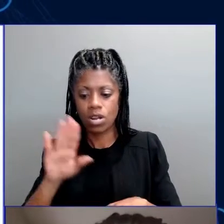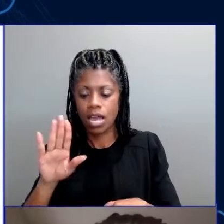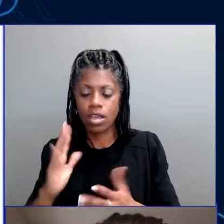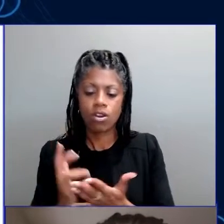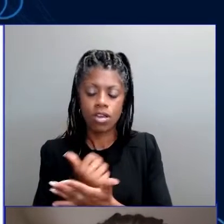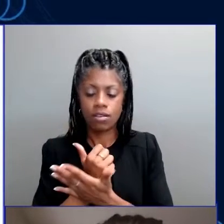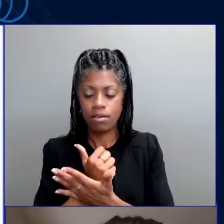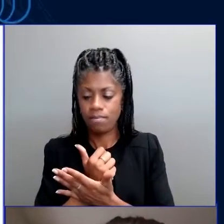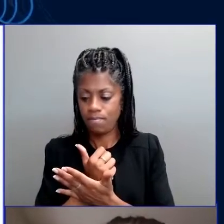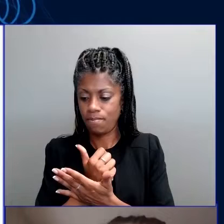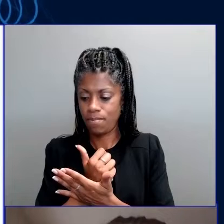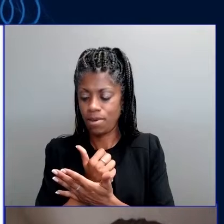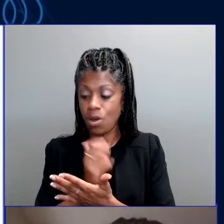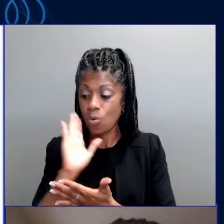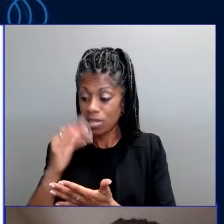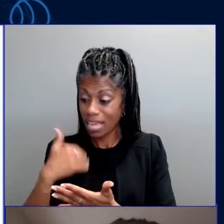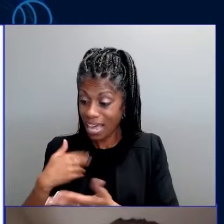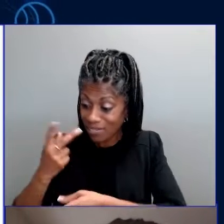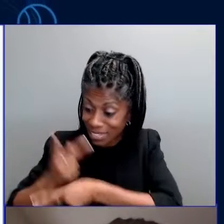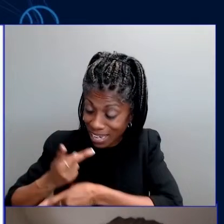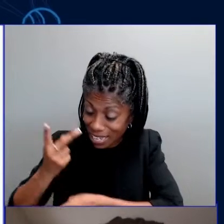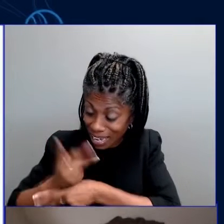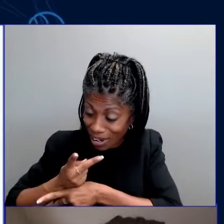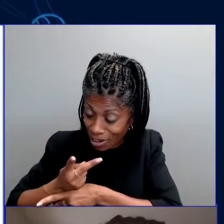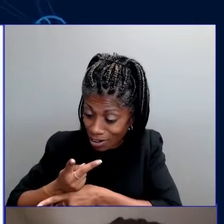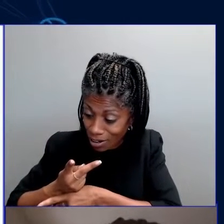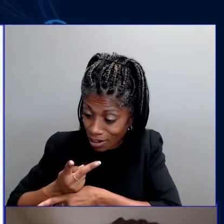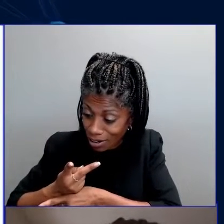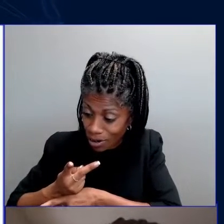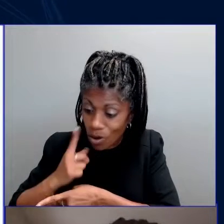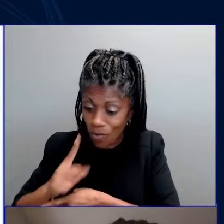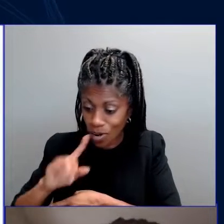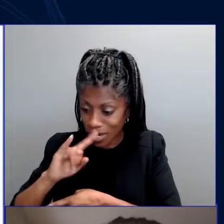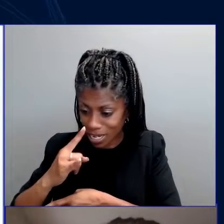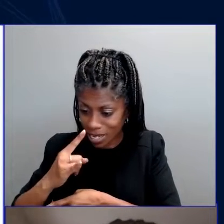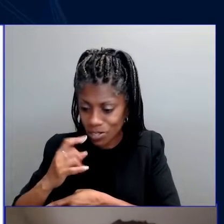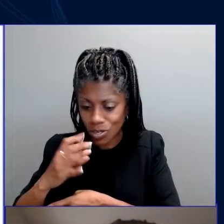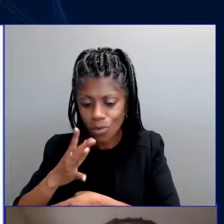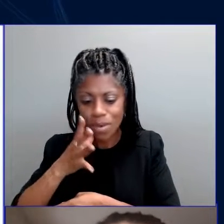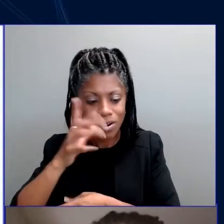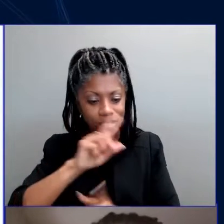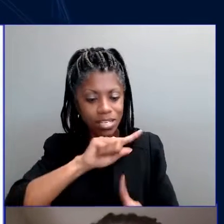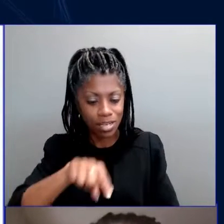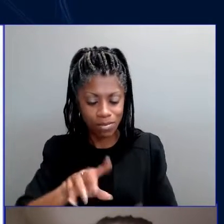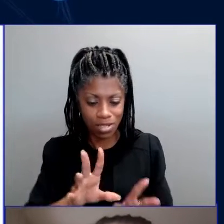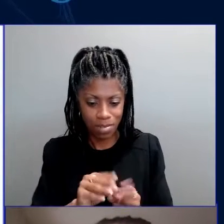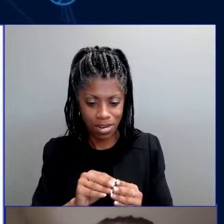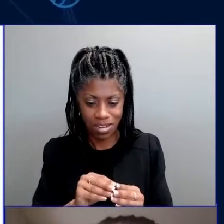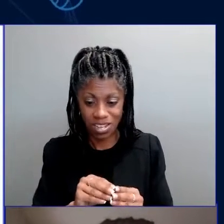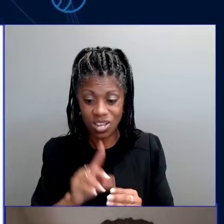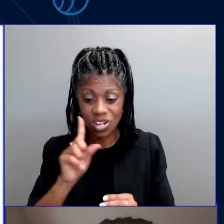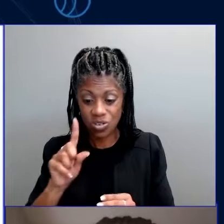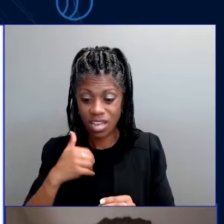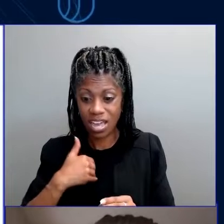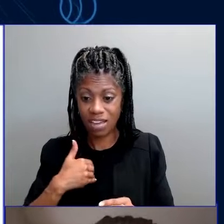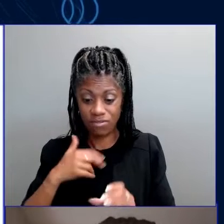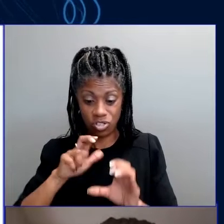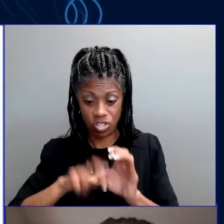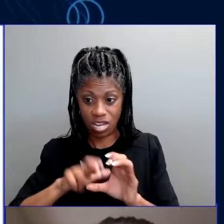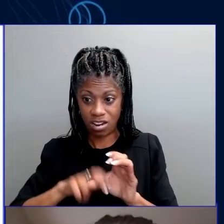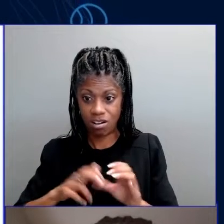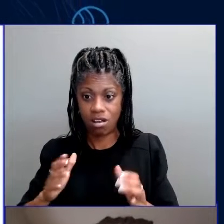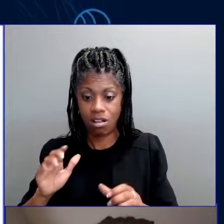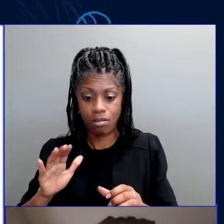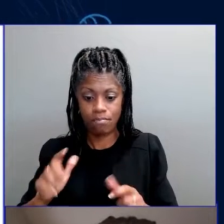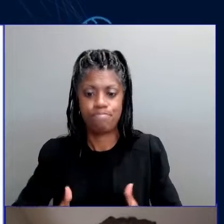attend? Are there seats big enough for fat folks? Will it be scent-free so folks with chemical sensitivities